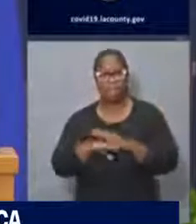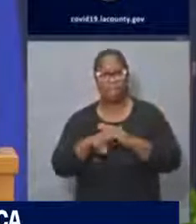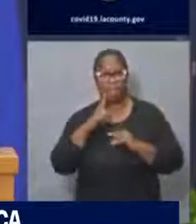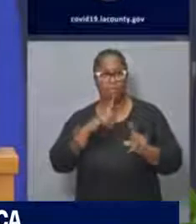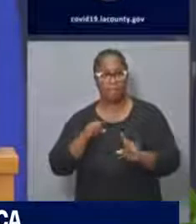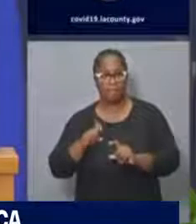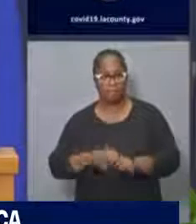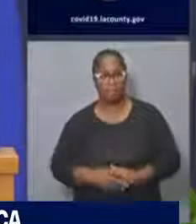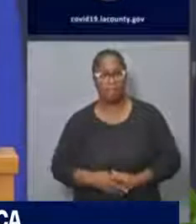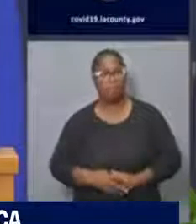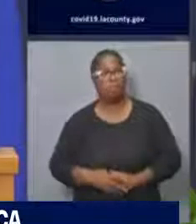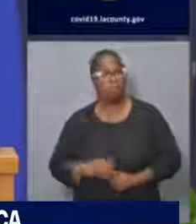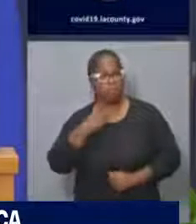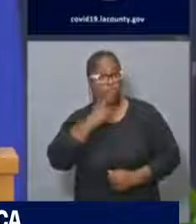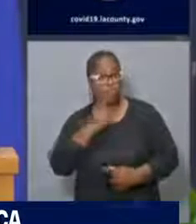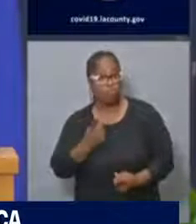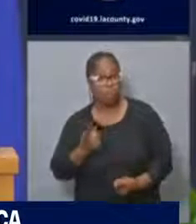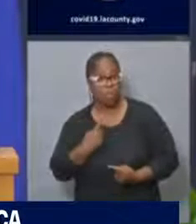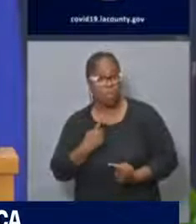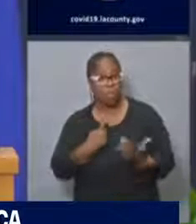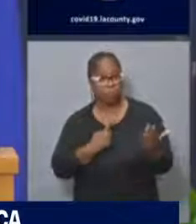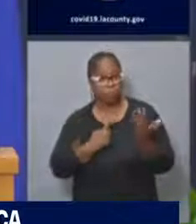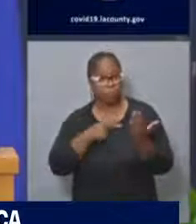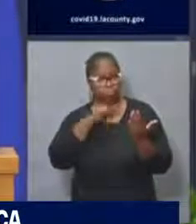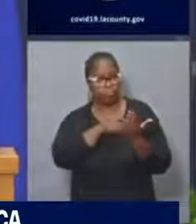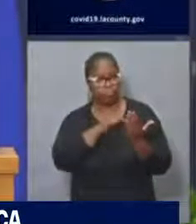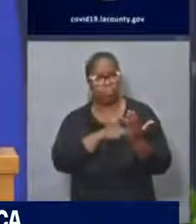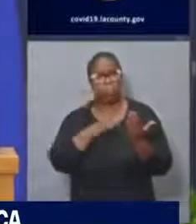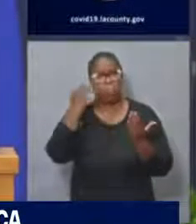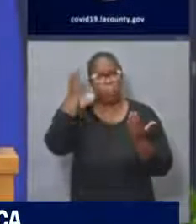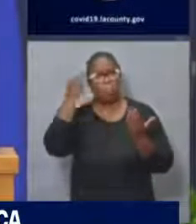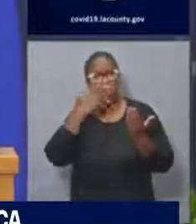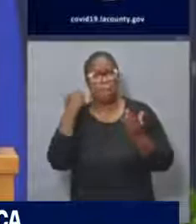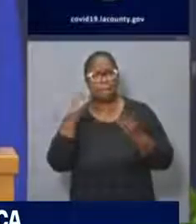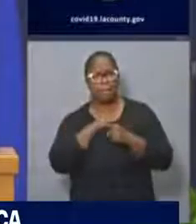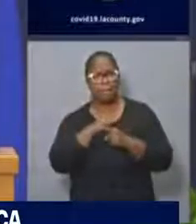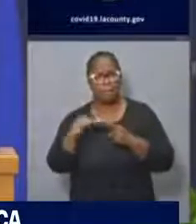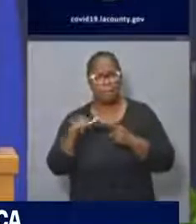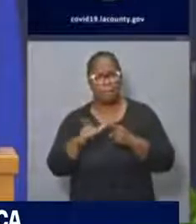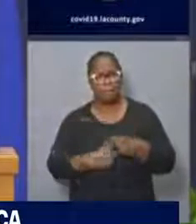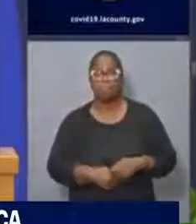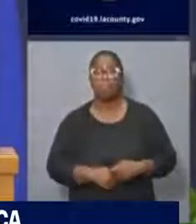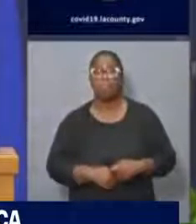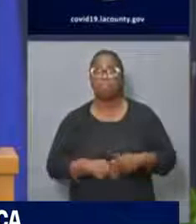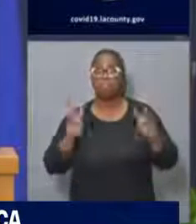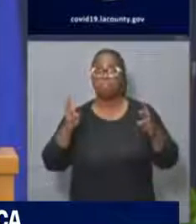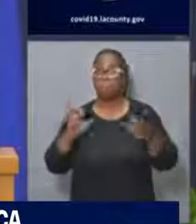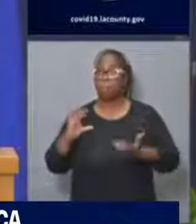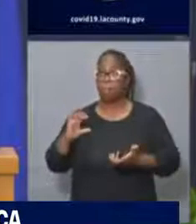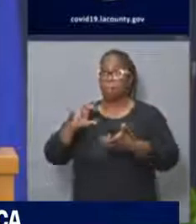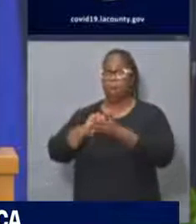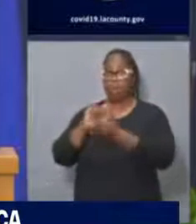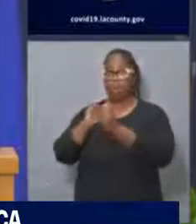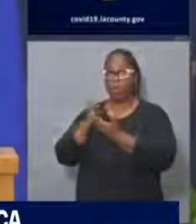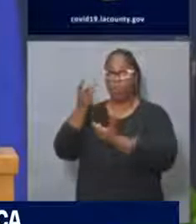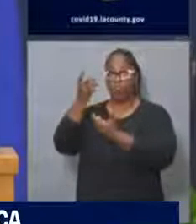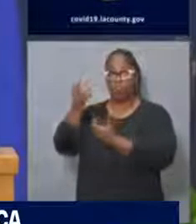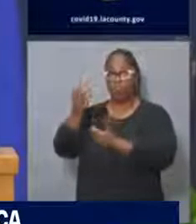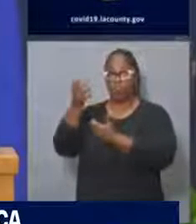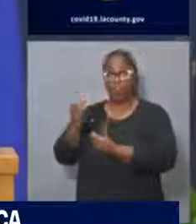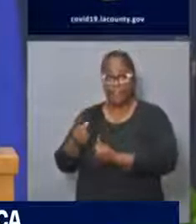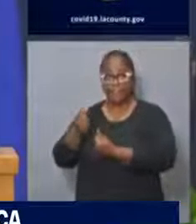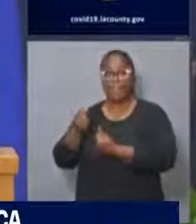from this site highlights the following best practices. By partnering with trusted community partners for